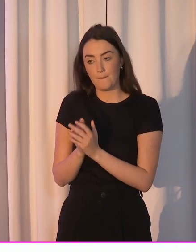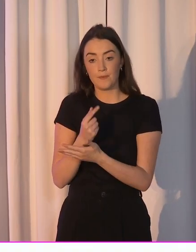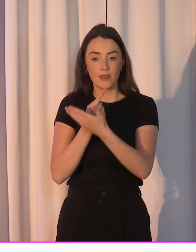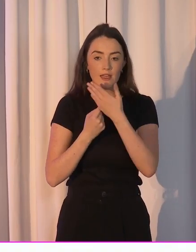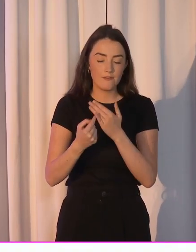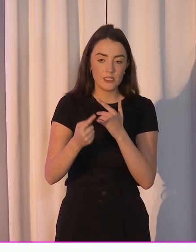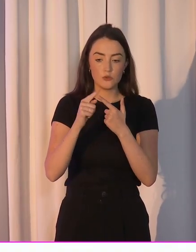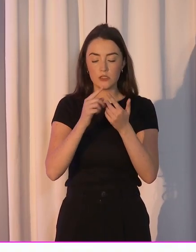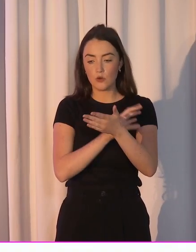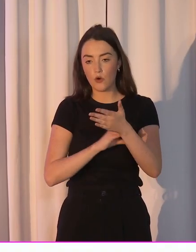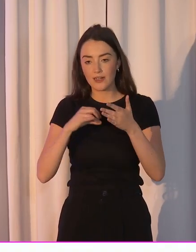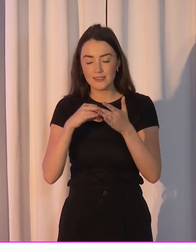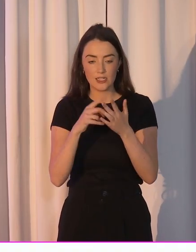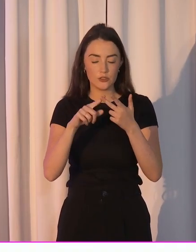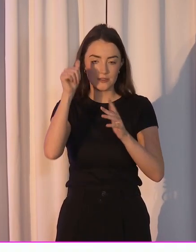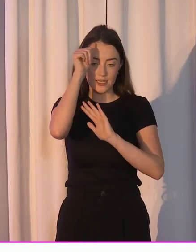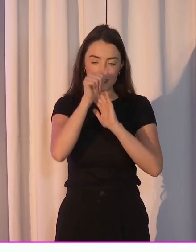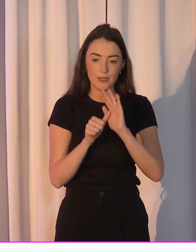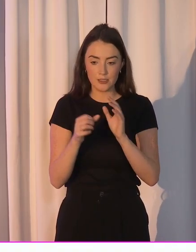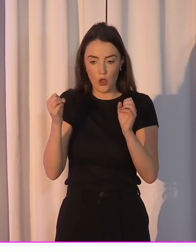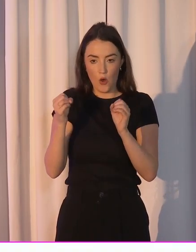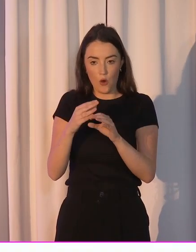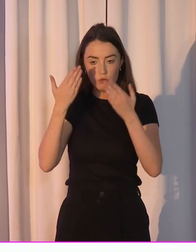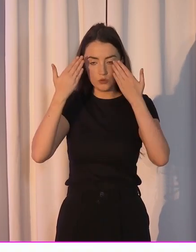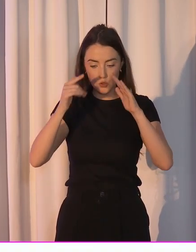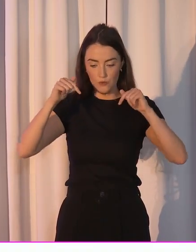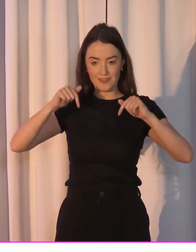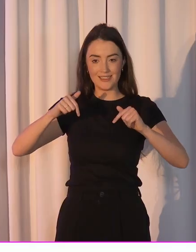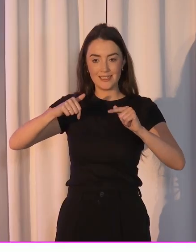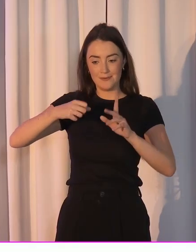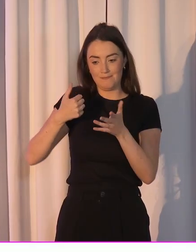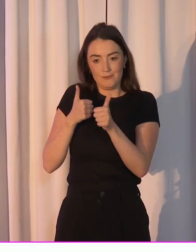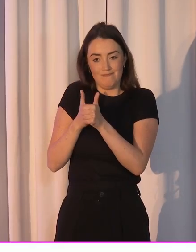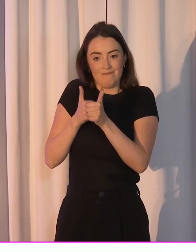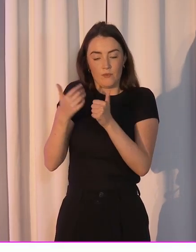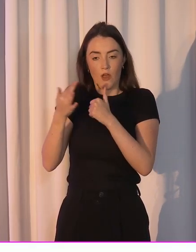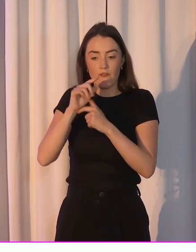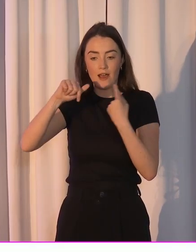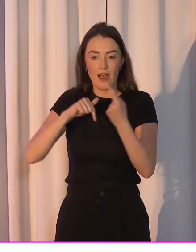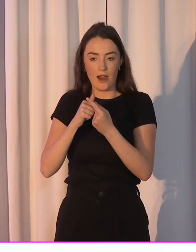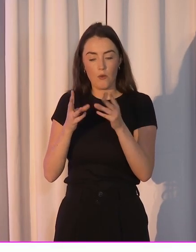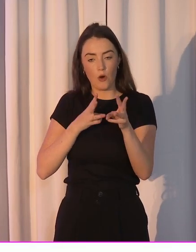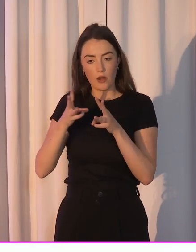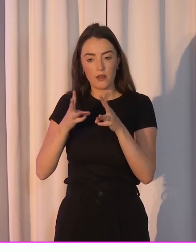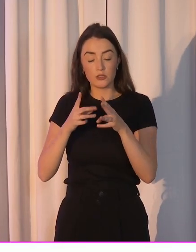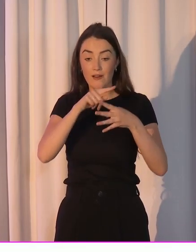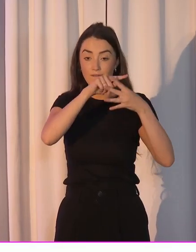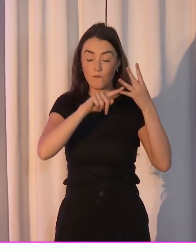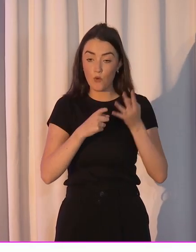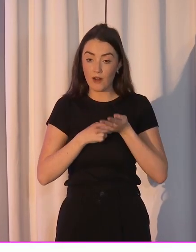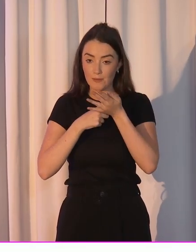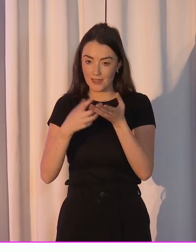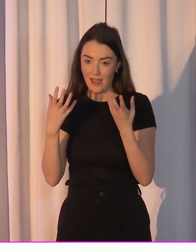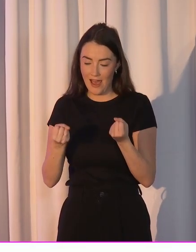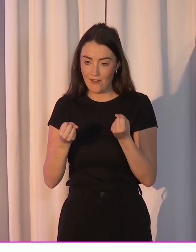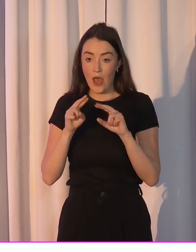the organisations' experiences and insights have shaped and are the very backbone of this effort. So we have 4 recommendations, and I'm